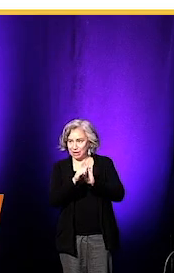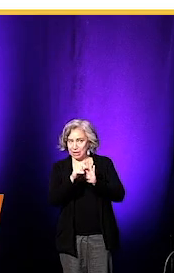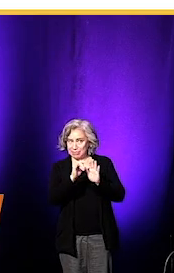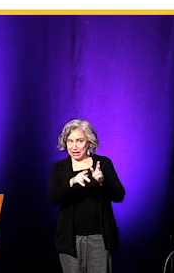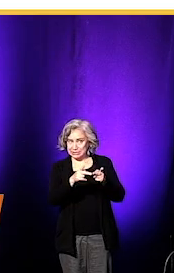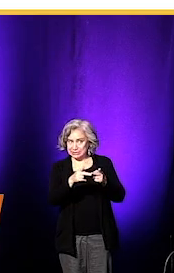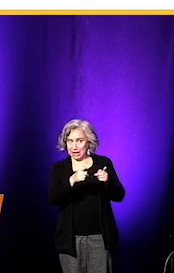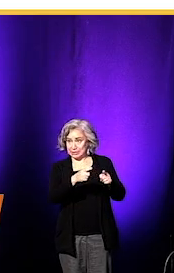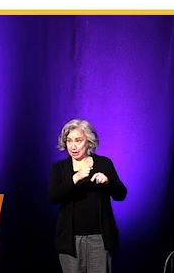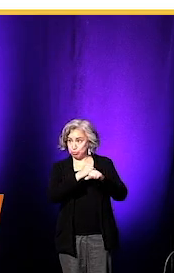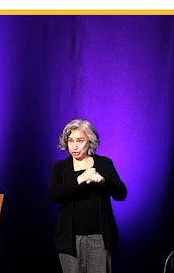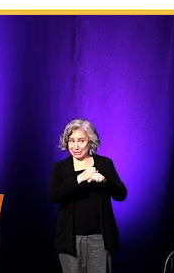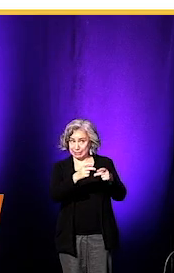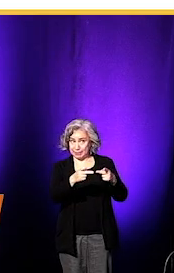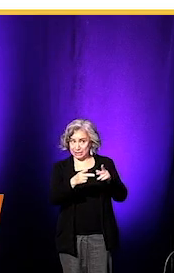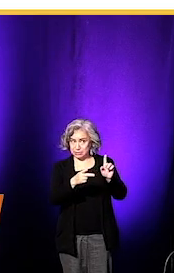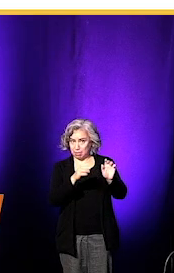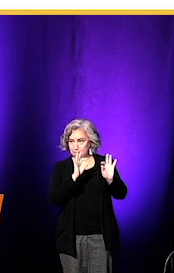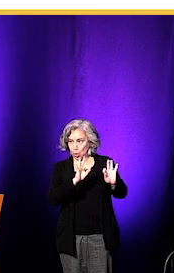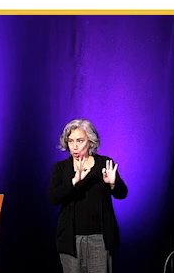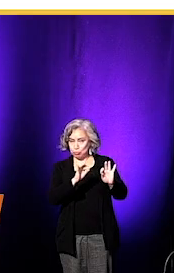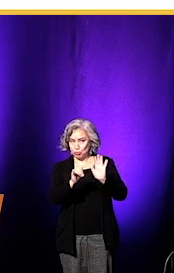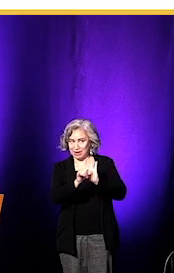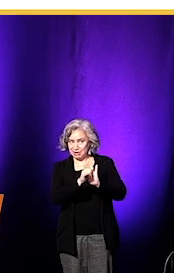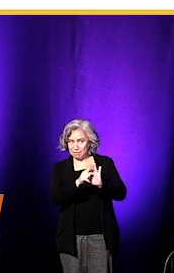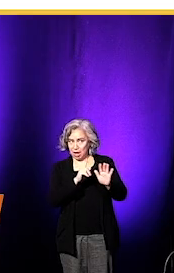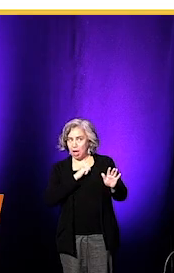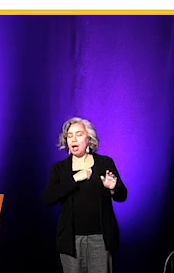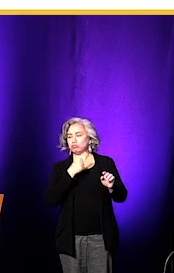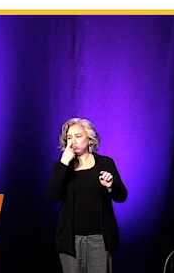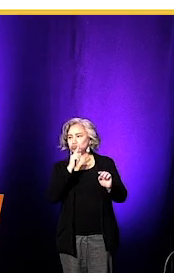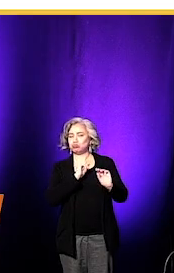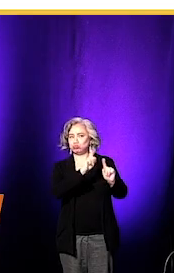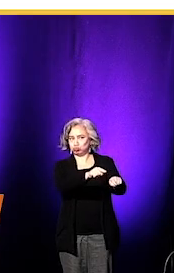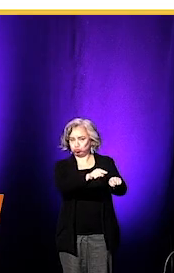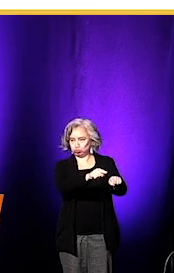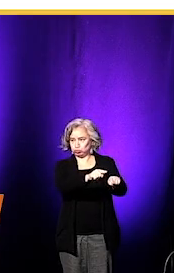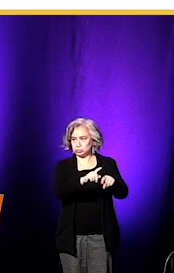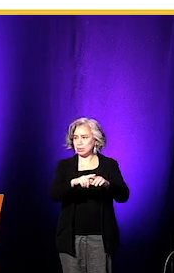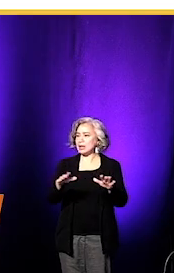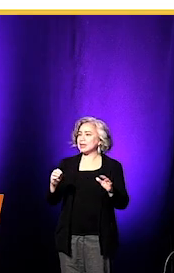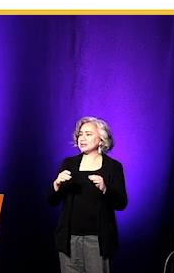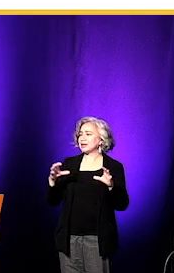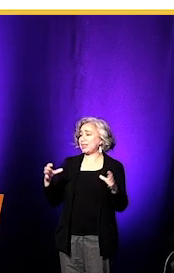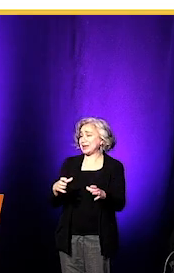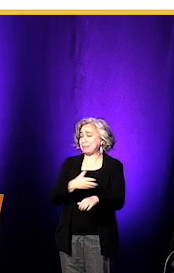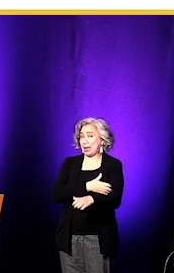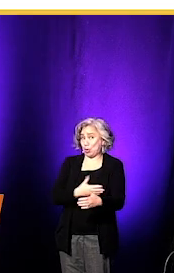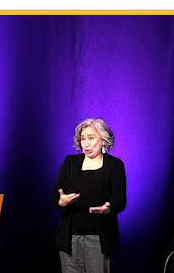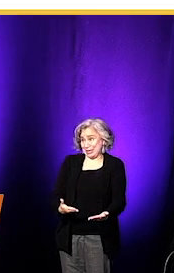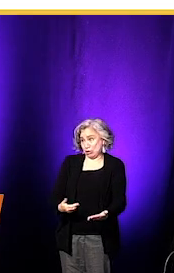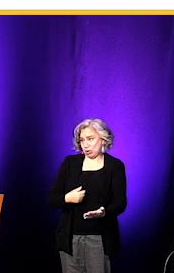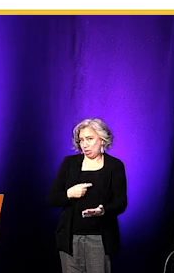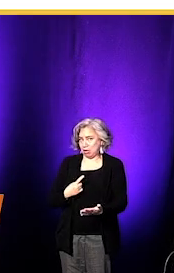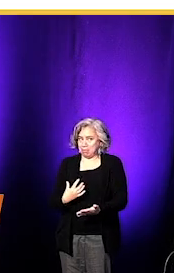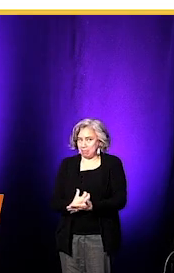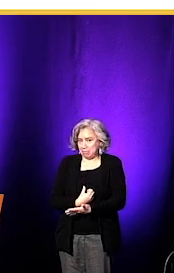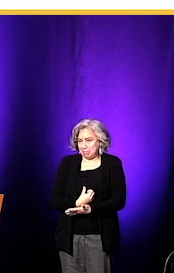place. But I guess it's, yeah, kind of like collective kind of power here and knowledge and stuff, so. Oh, gosh, I don't know.